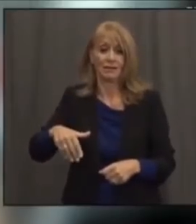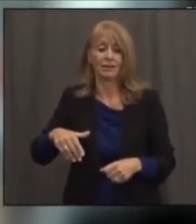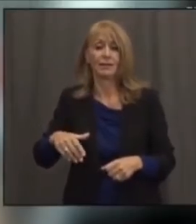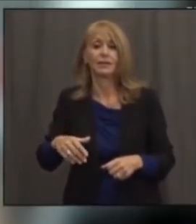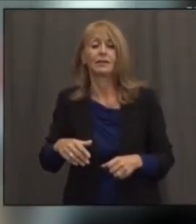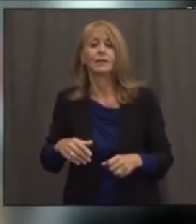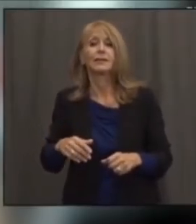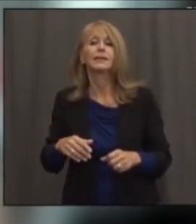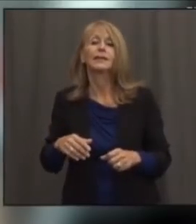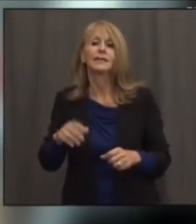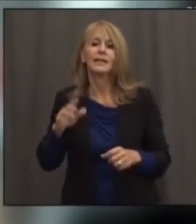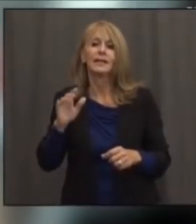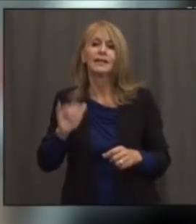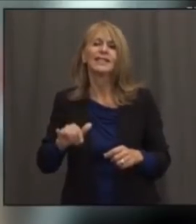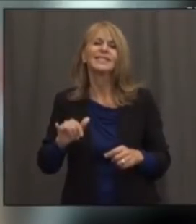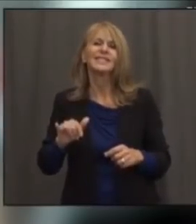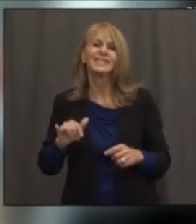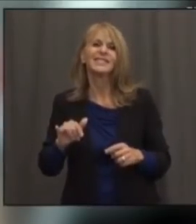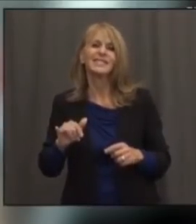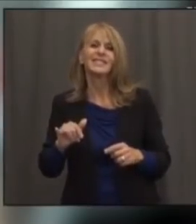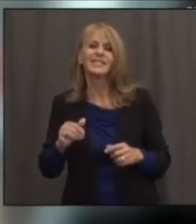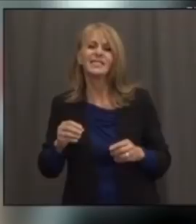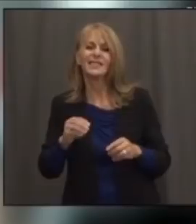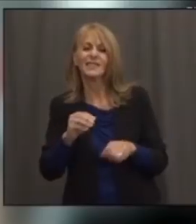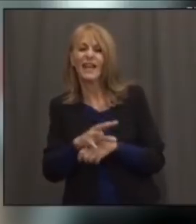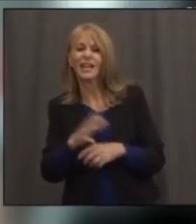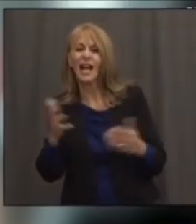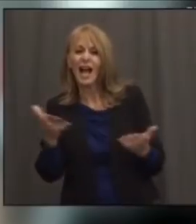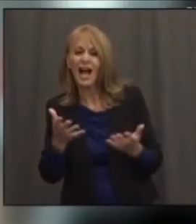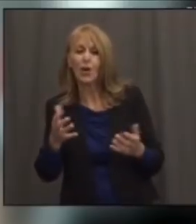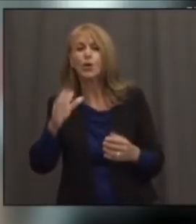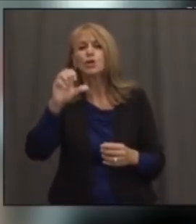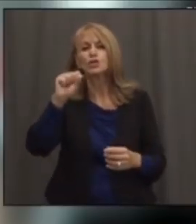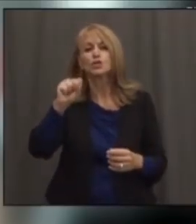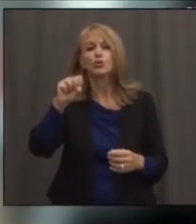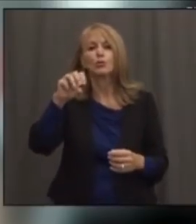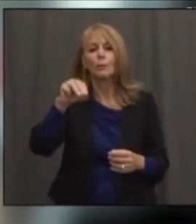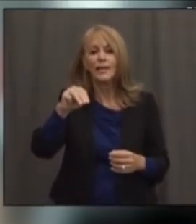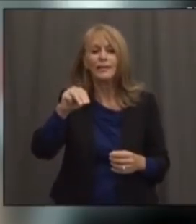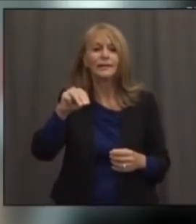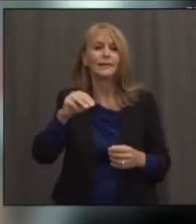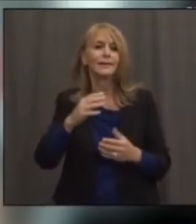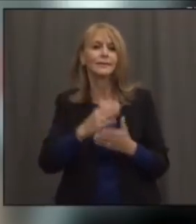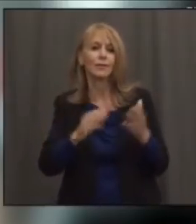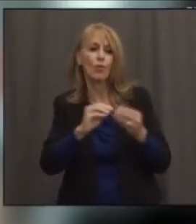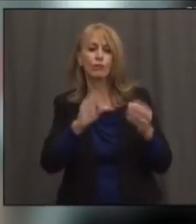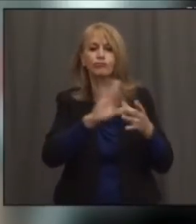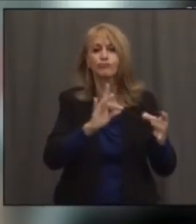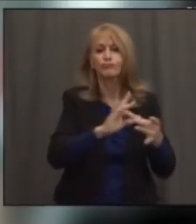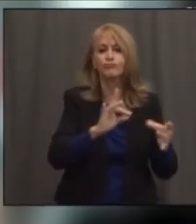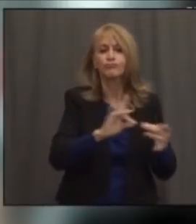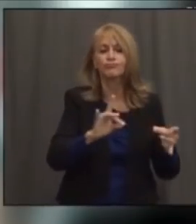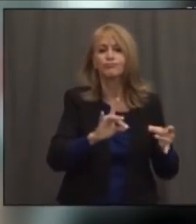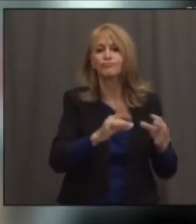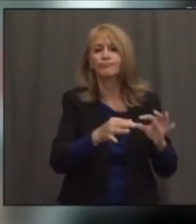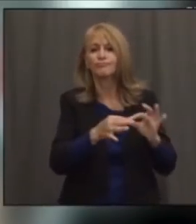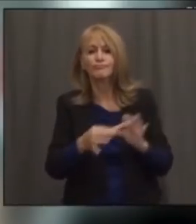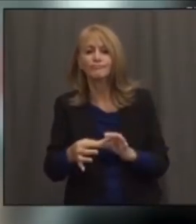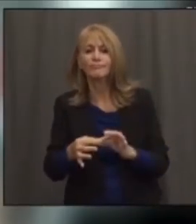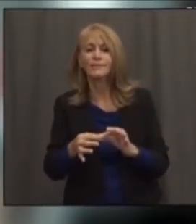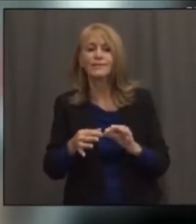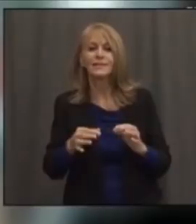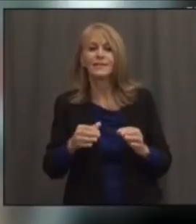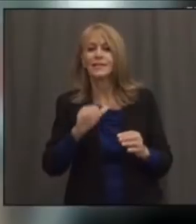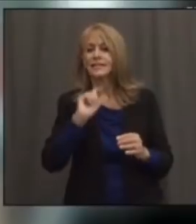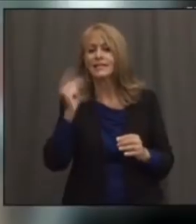has been something more fed on social media and in certain channels. I think it's